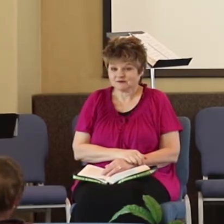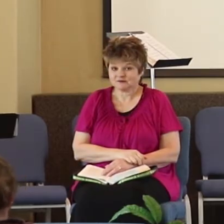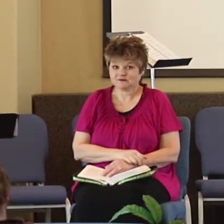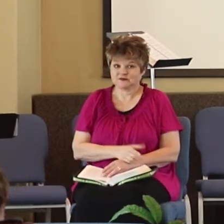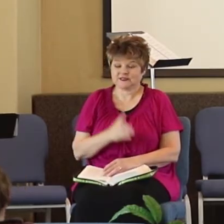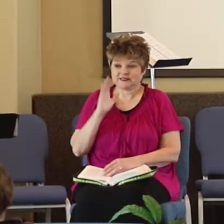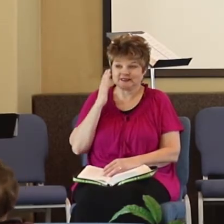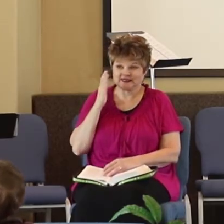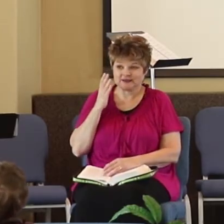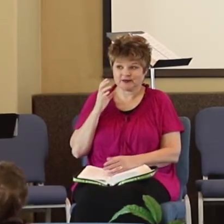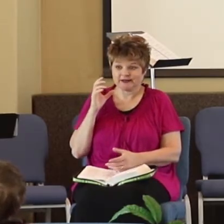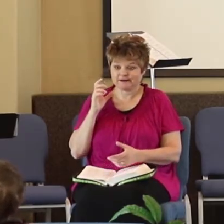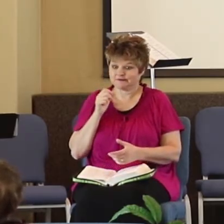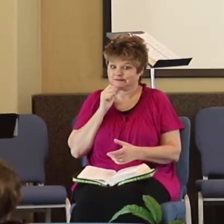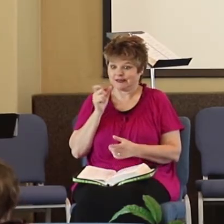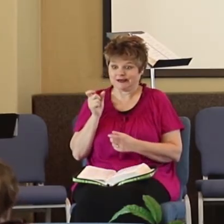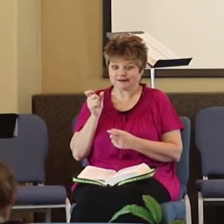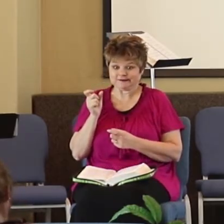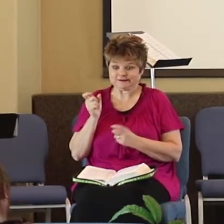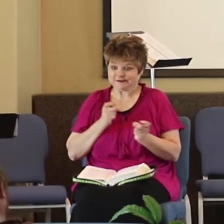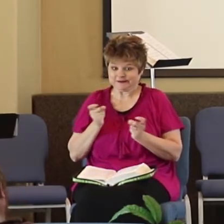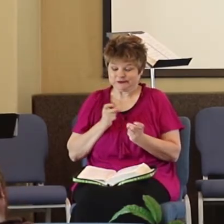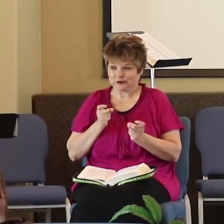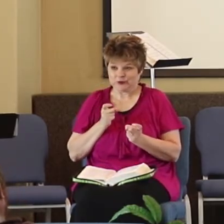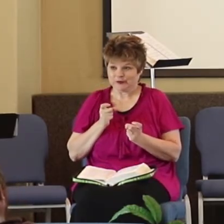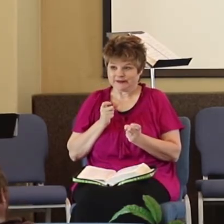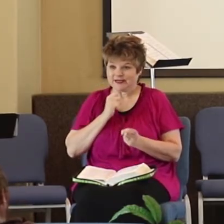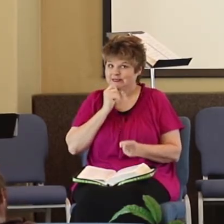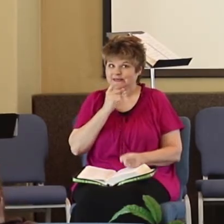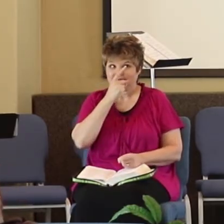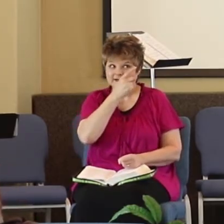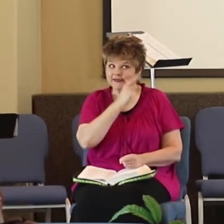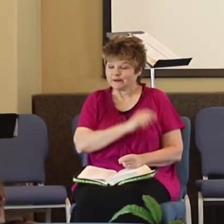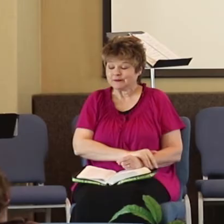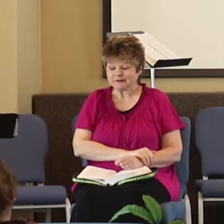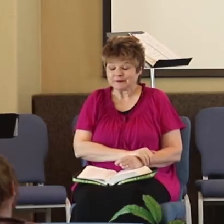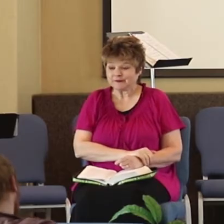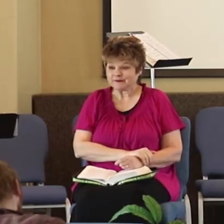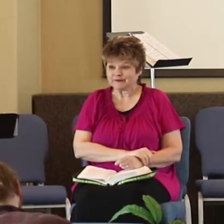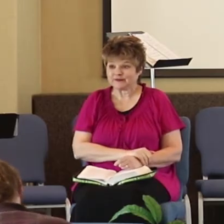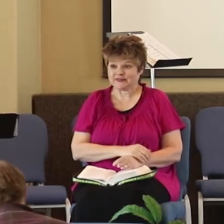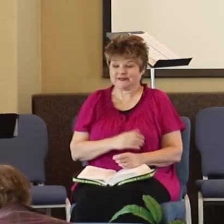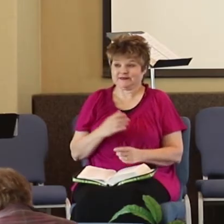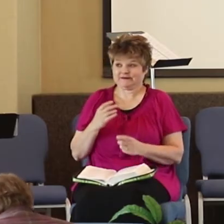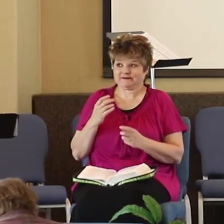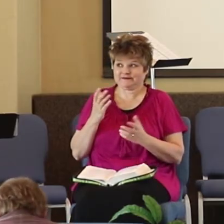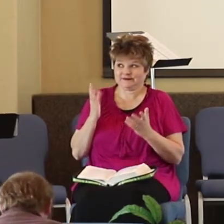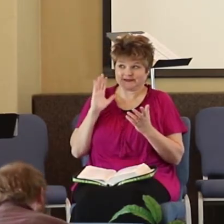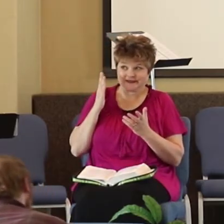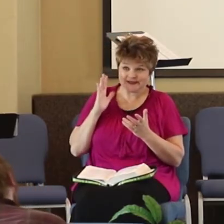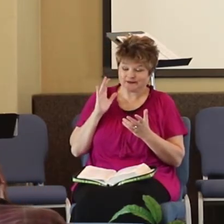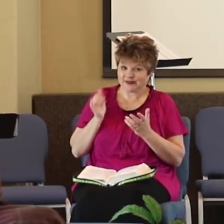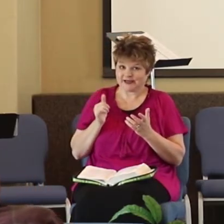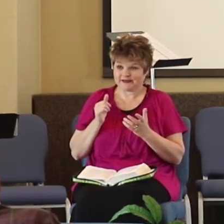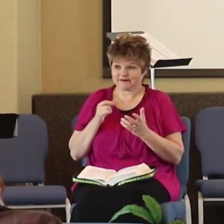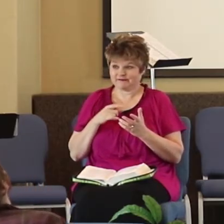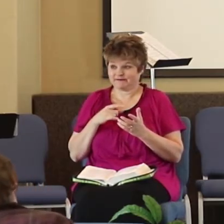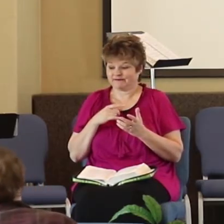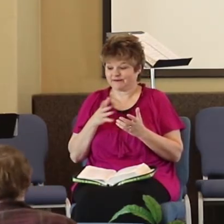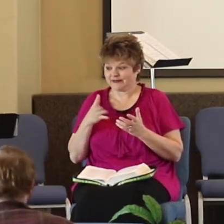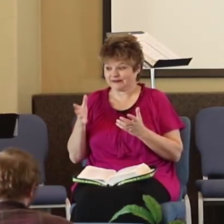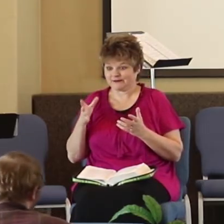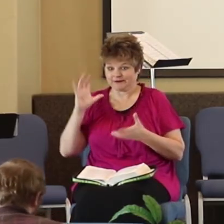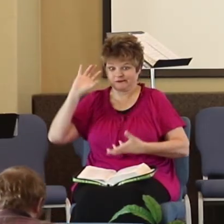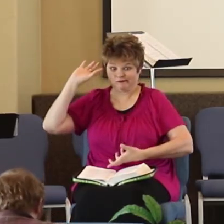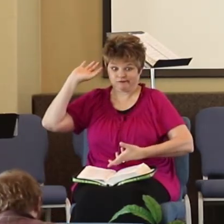Does it look like it's out of control? It's not to him. Does it look like things are just spinning down and